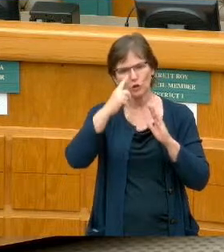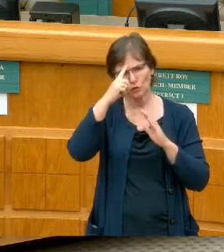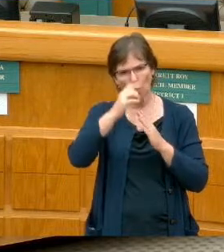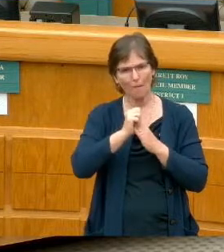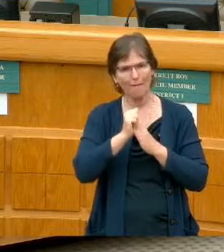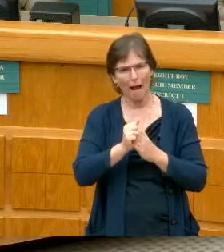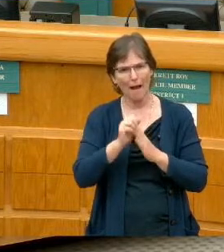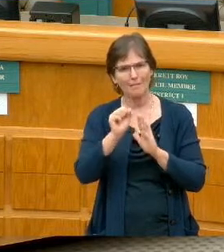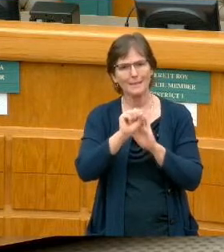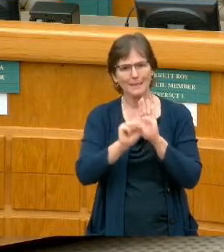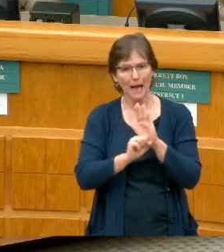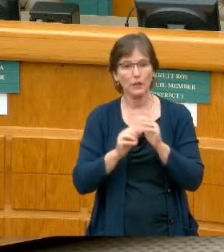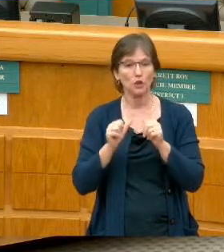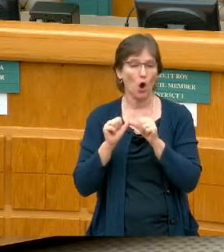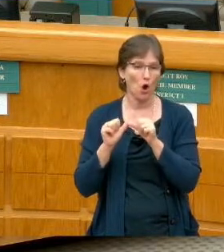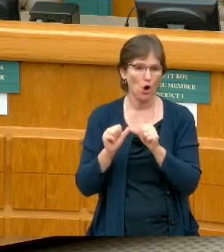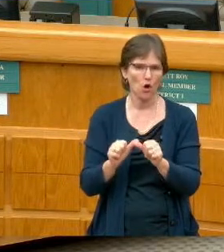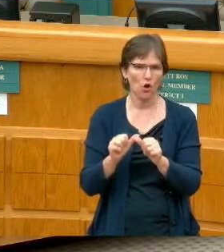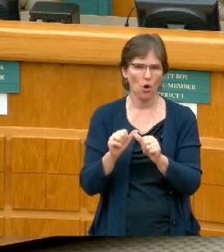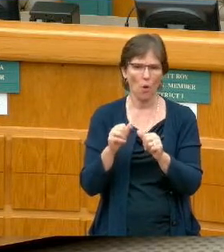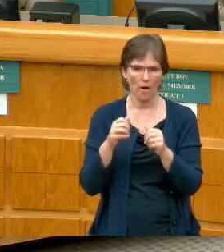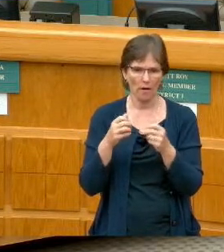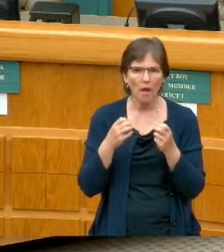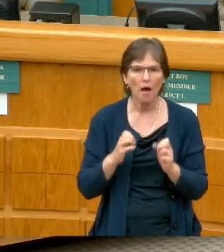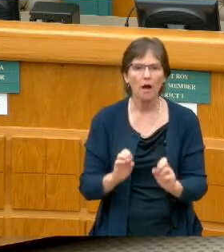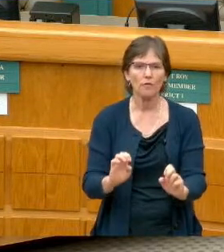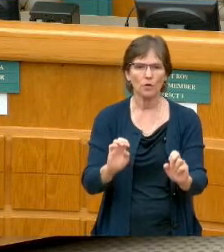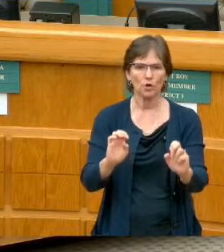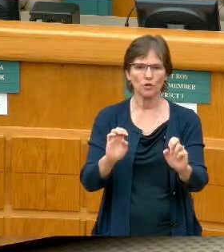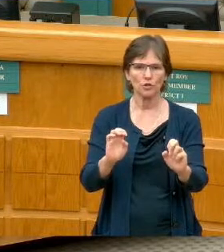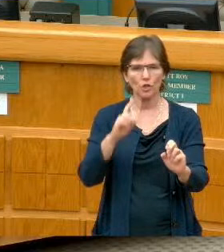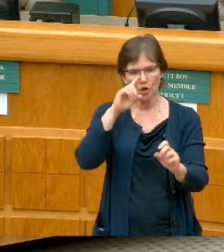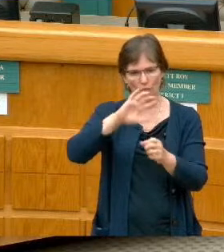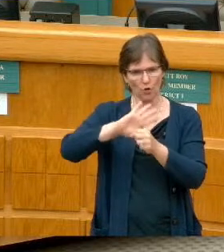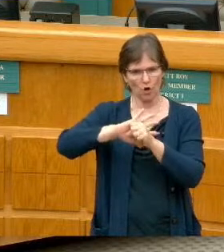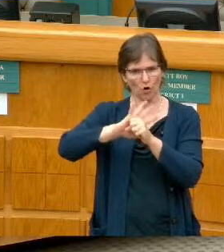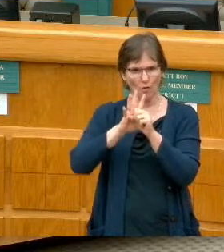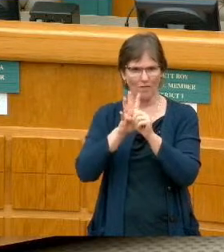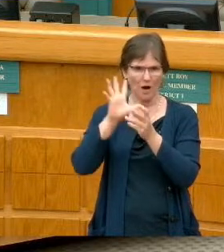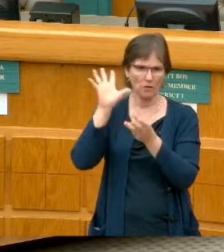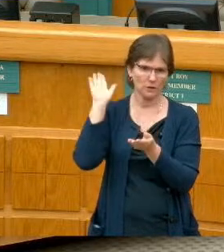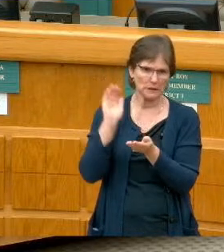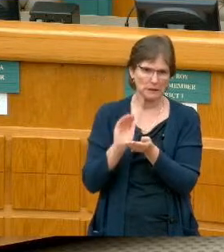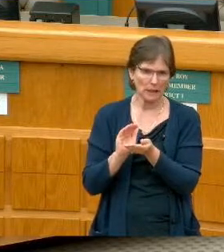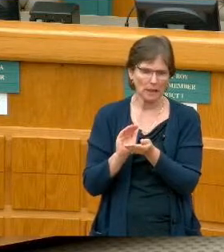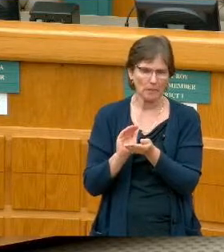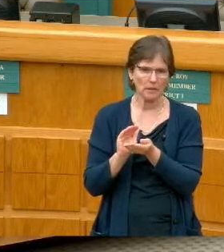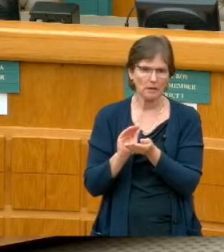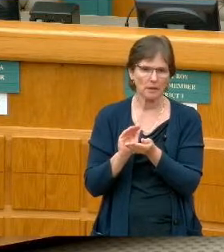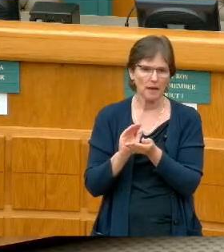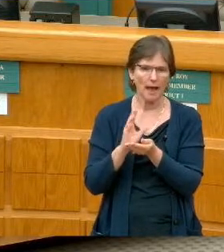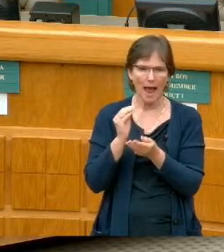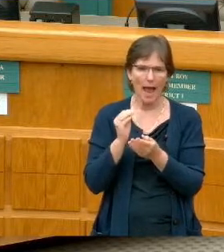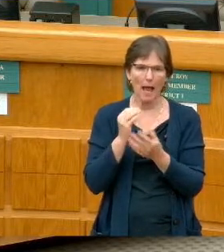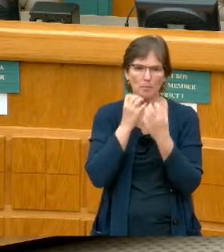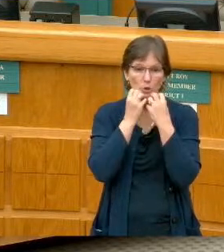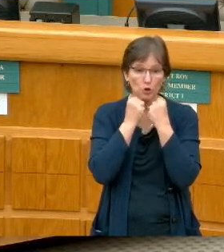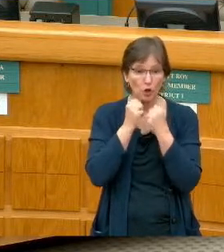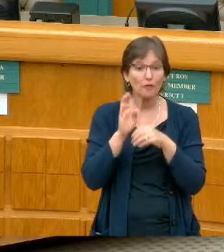state's ongoing efforts to contain COVID-19 and expand occupancy for business and services. And I just want to